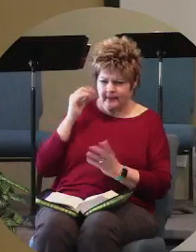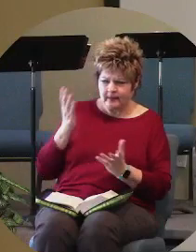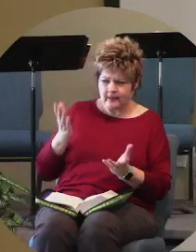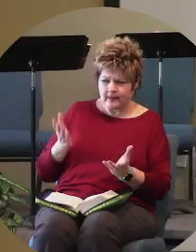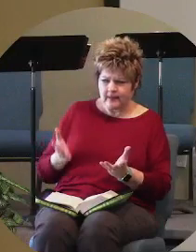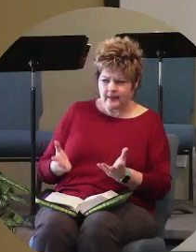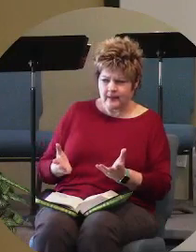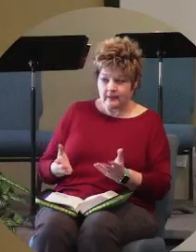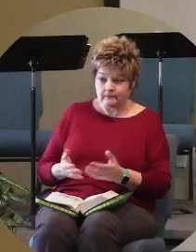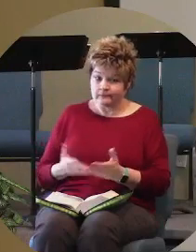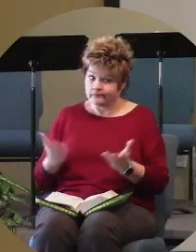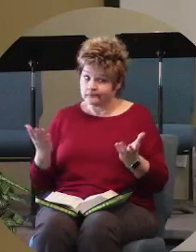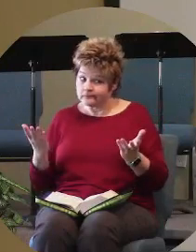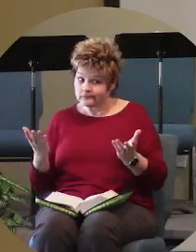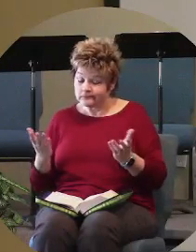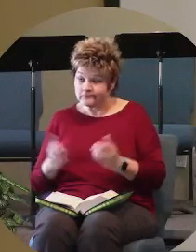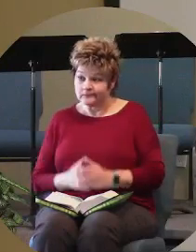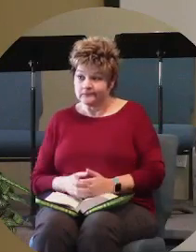so?